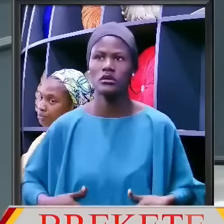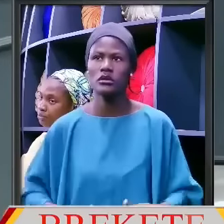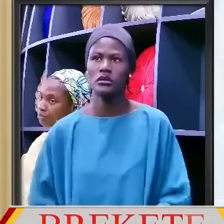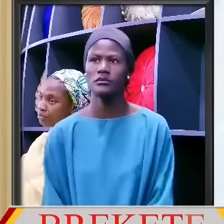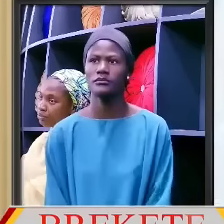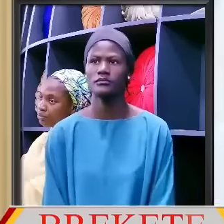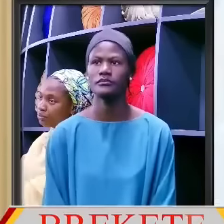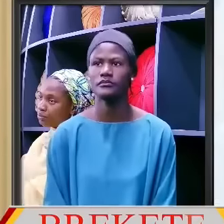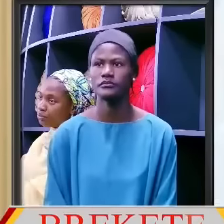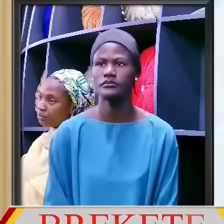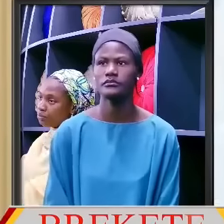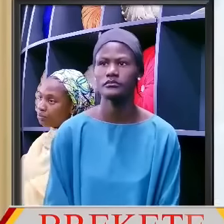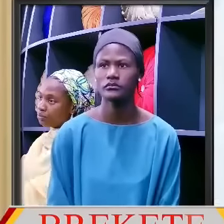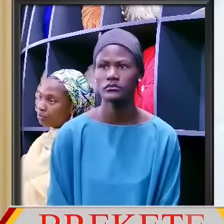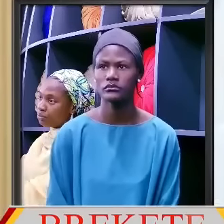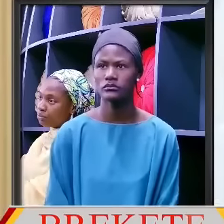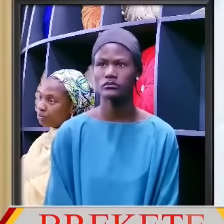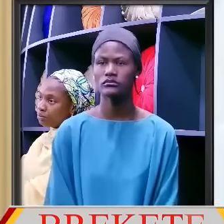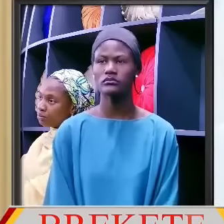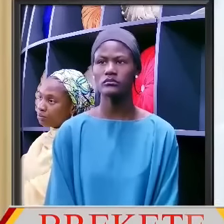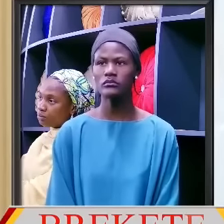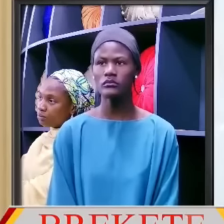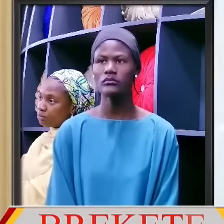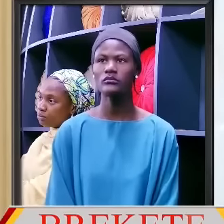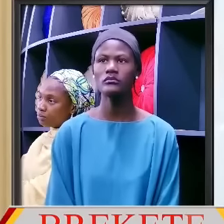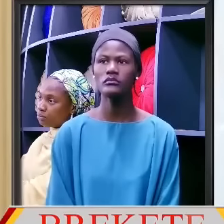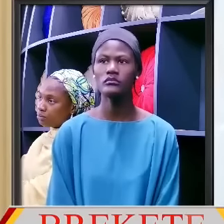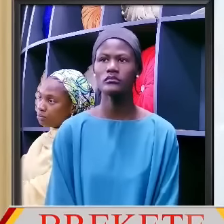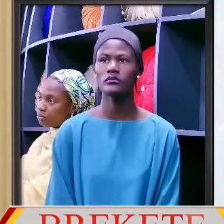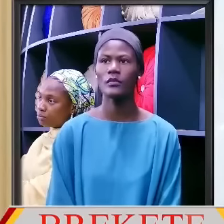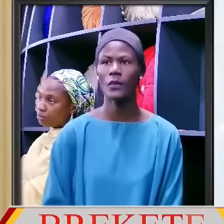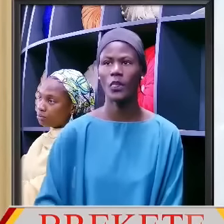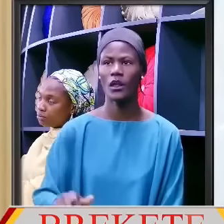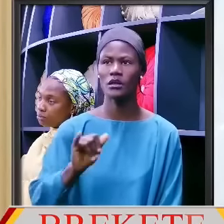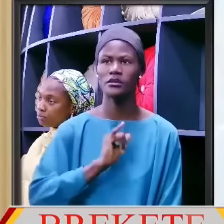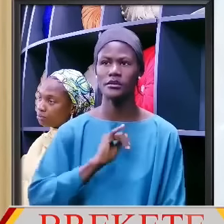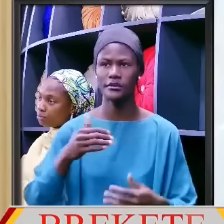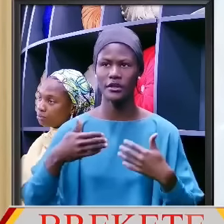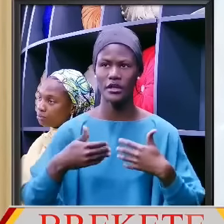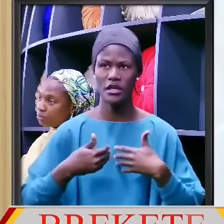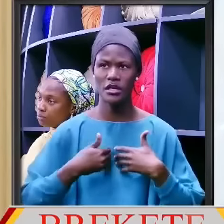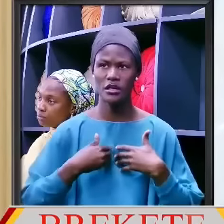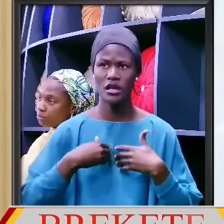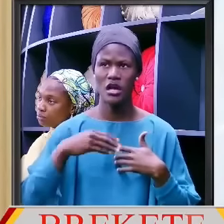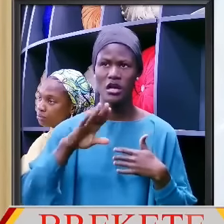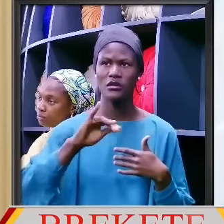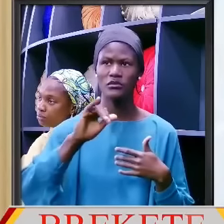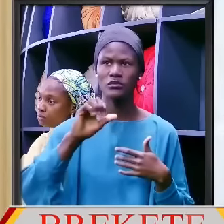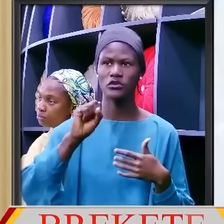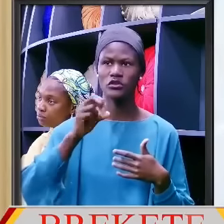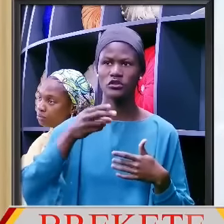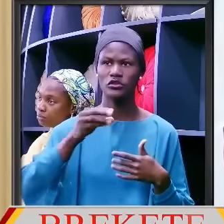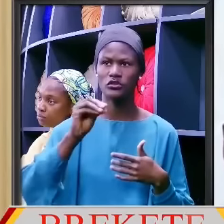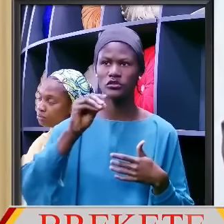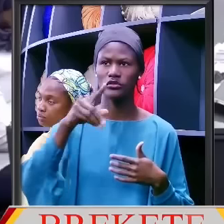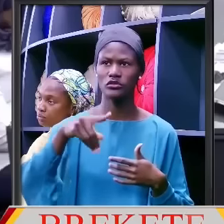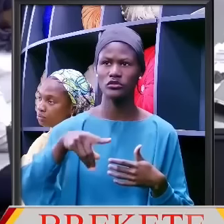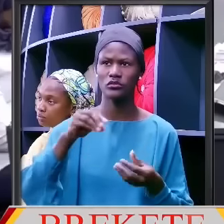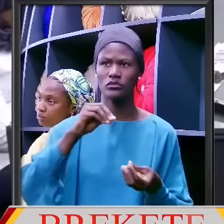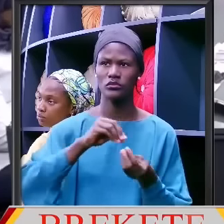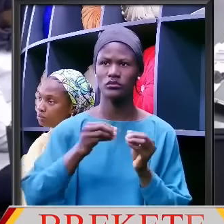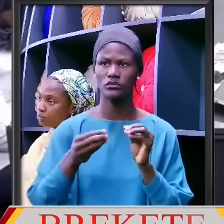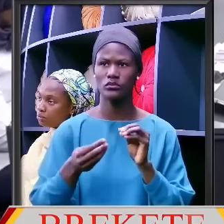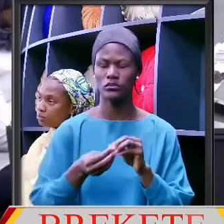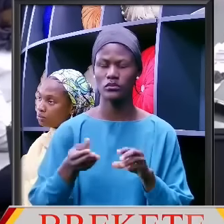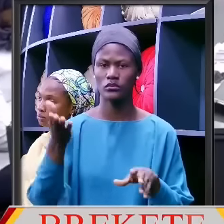Thank you. I've been get Bishop Kuka, Matthew Kuka number before, but I no